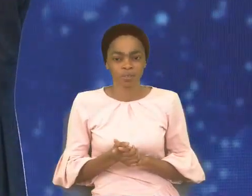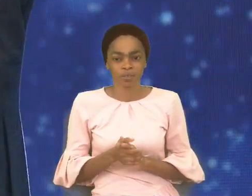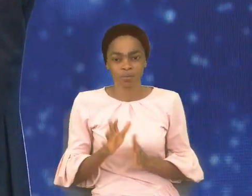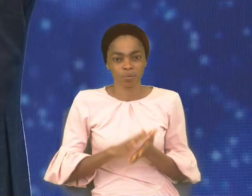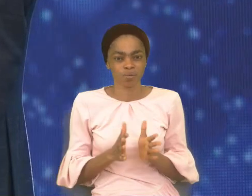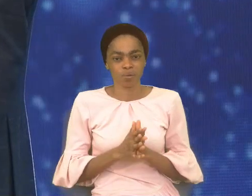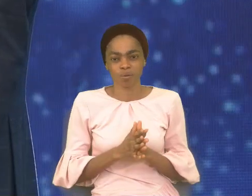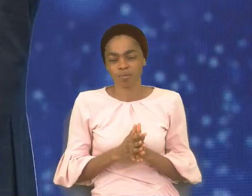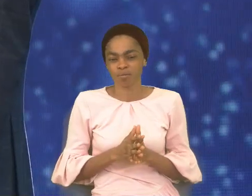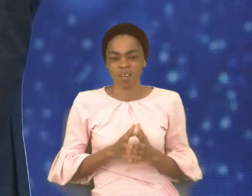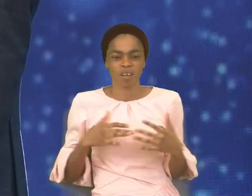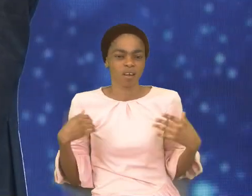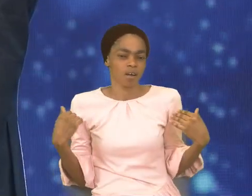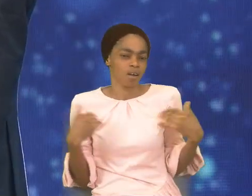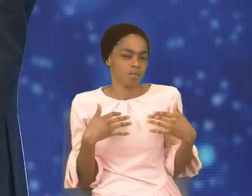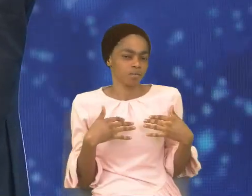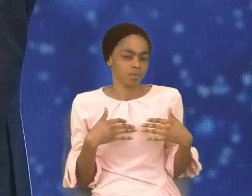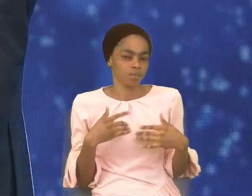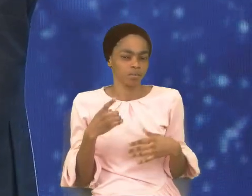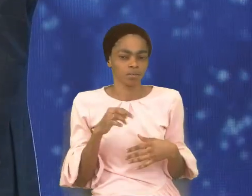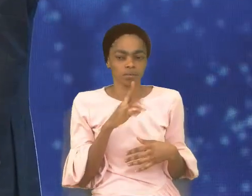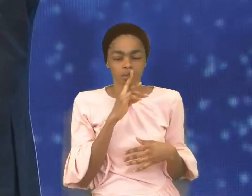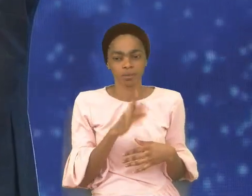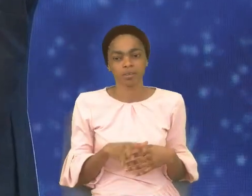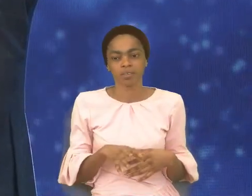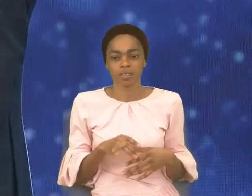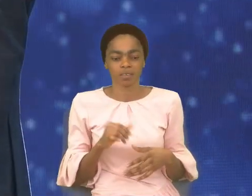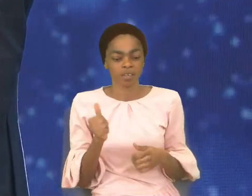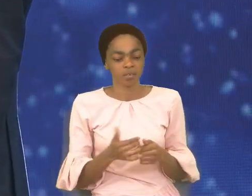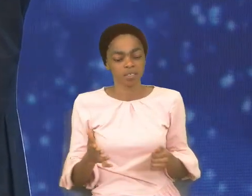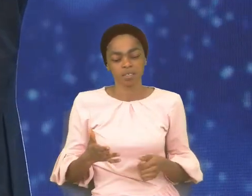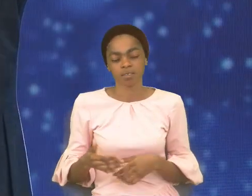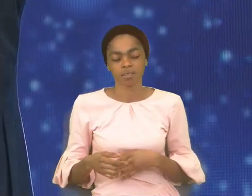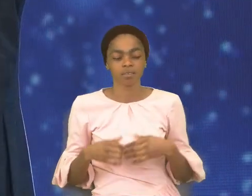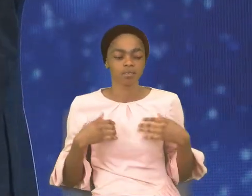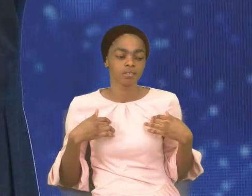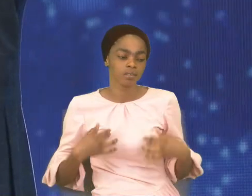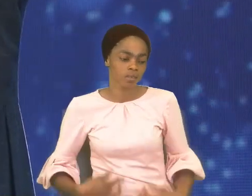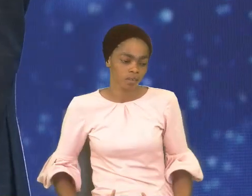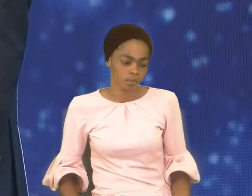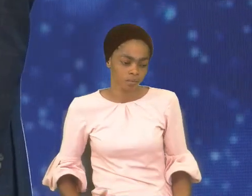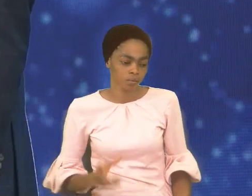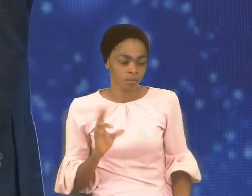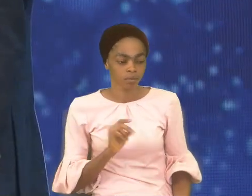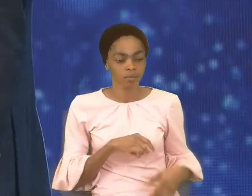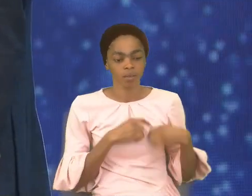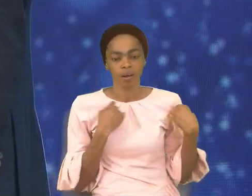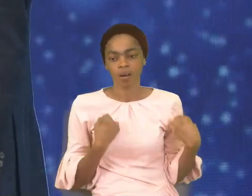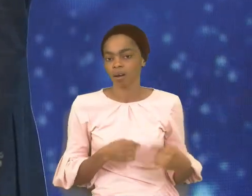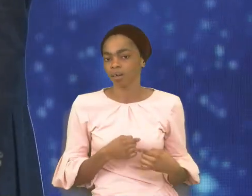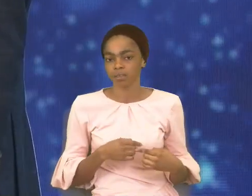is down. No heart, no mind, no